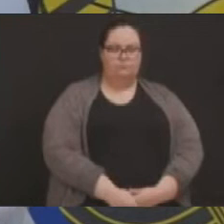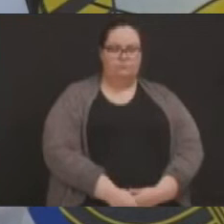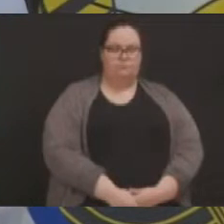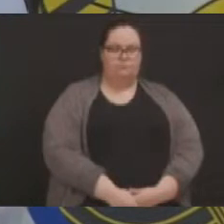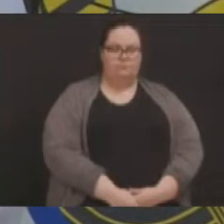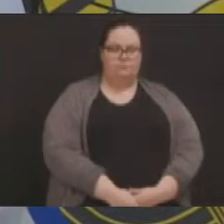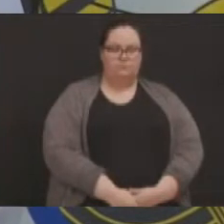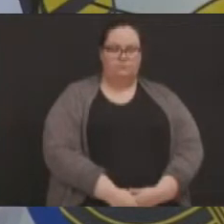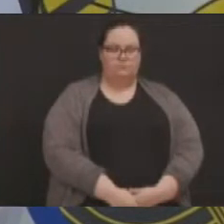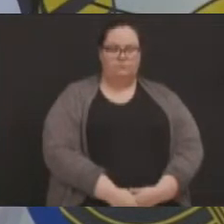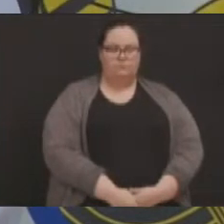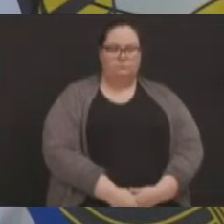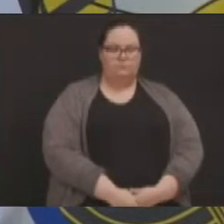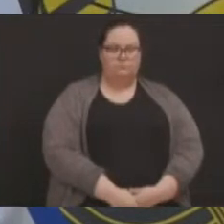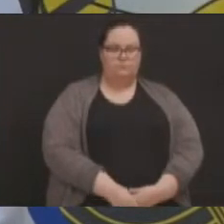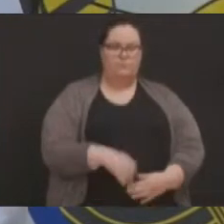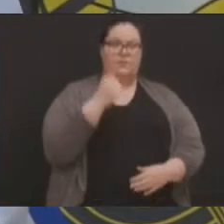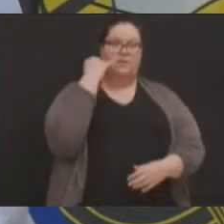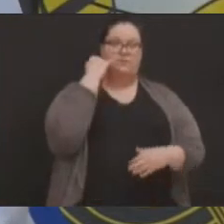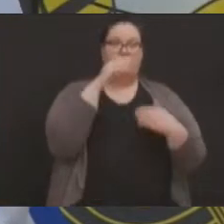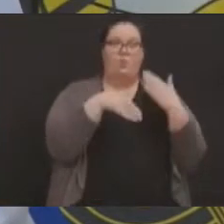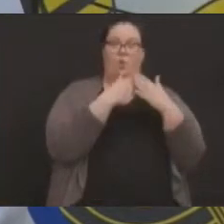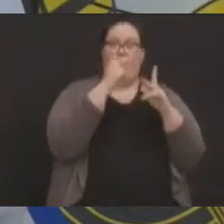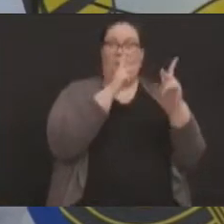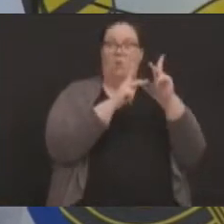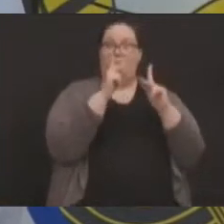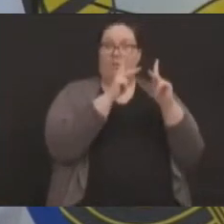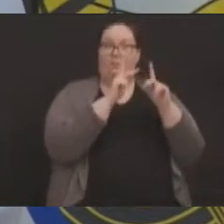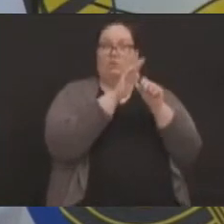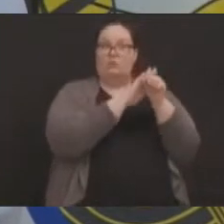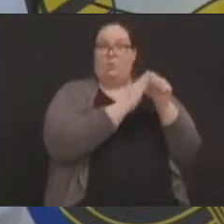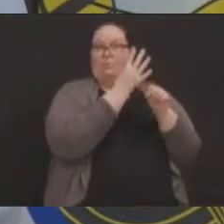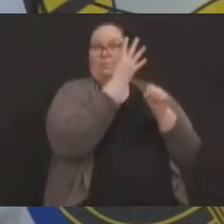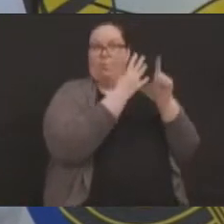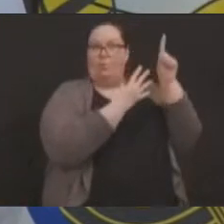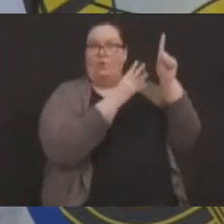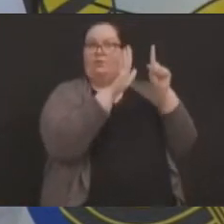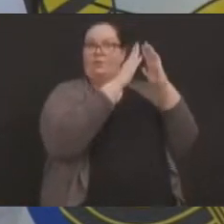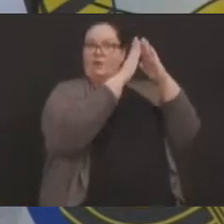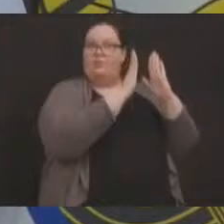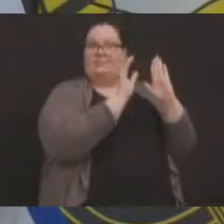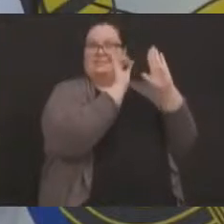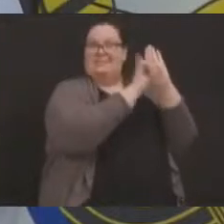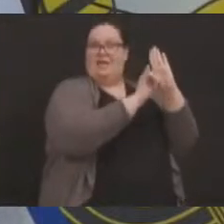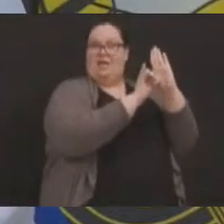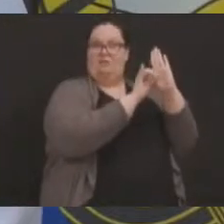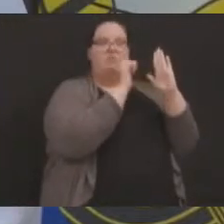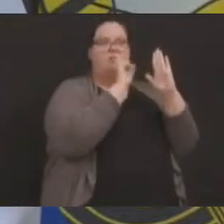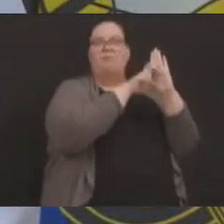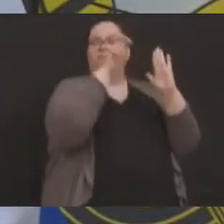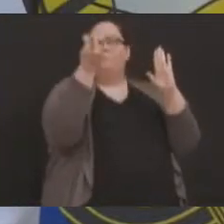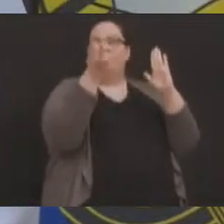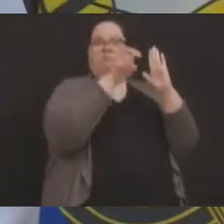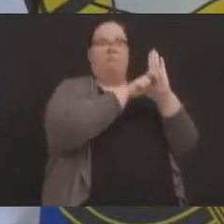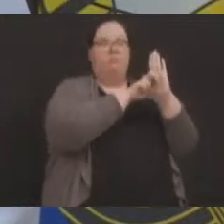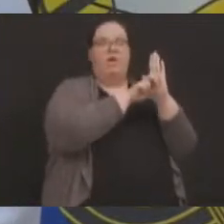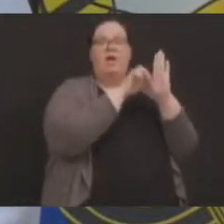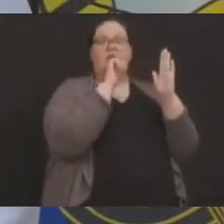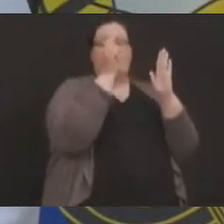better odds for getting out of lockdown as quickly as possible. And elsewhere in the province, there are indications that we are moving in the right